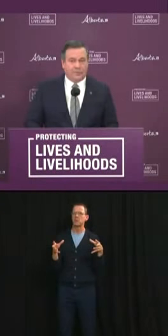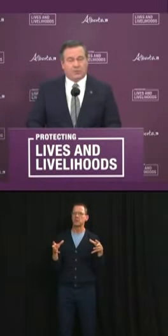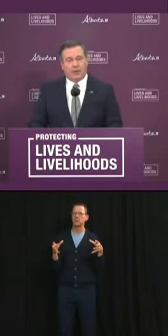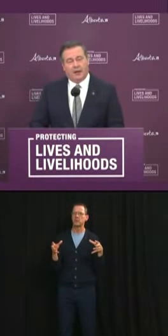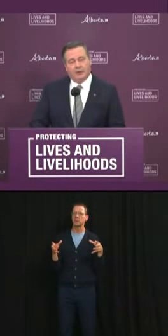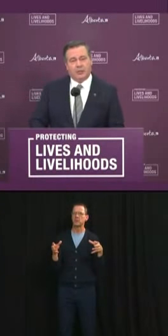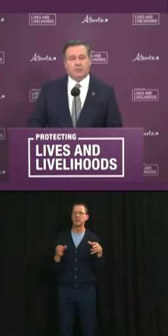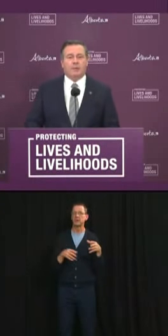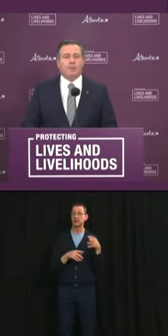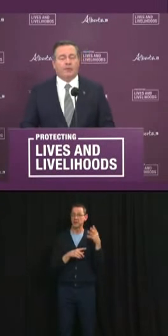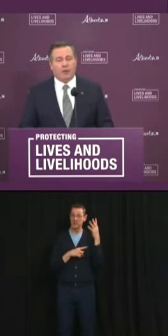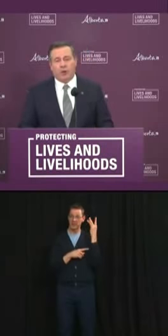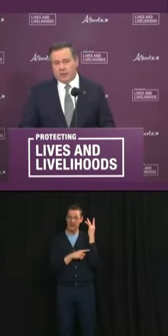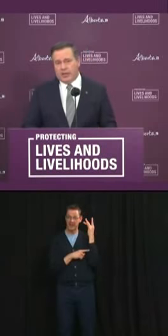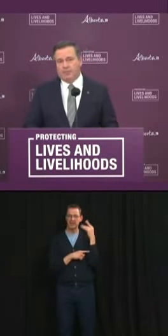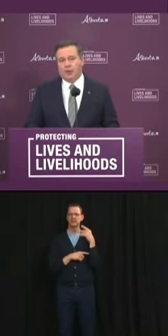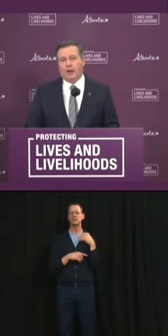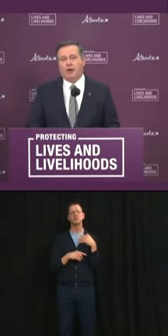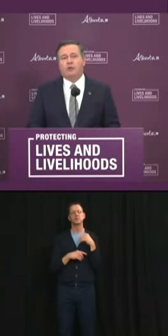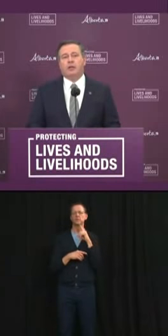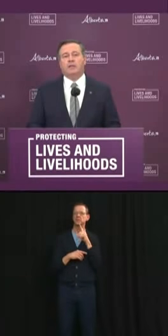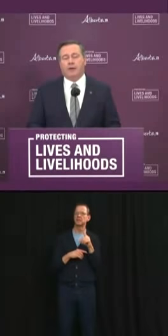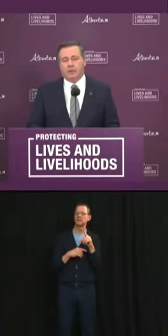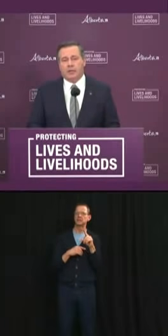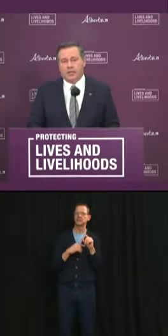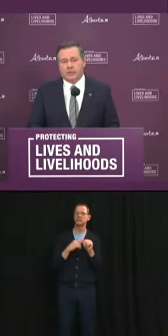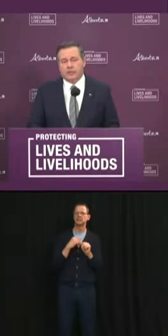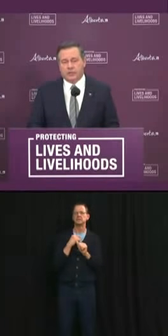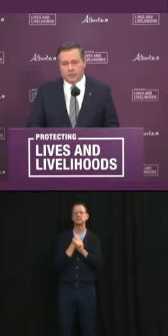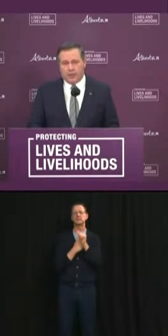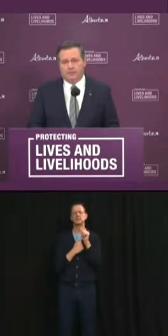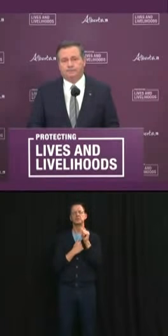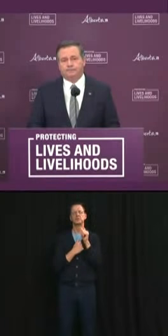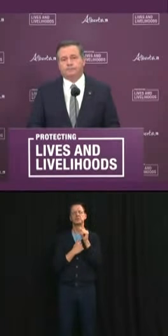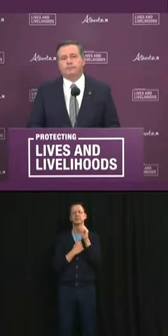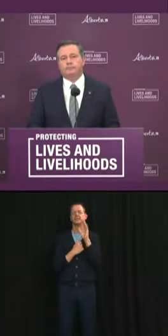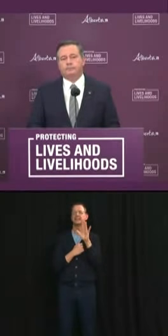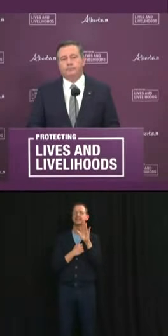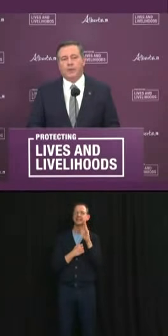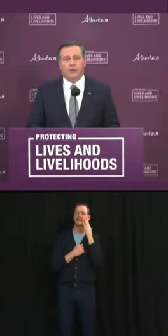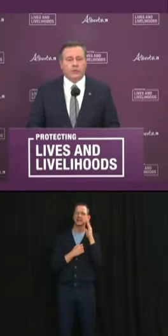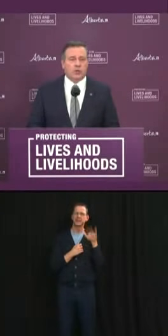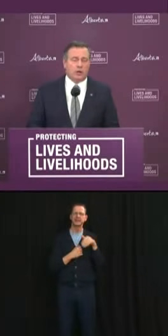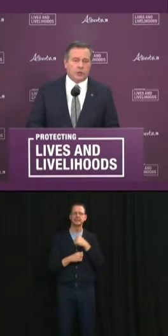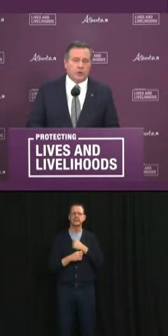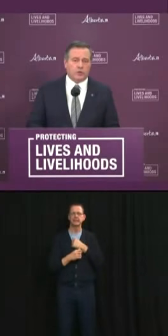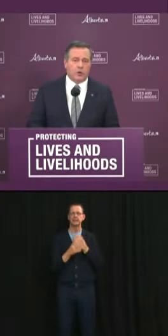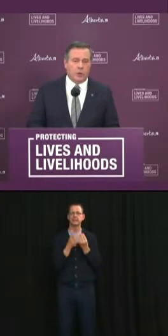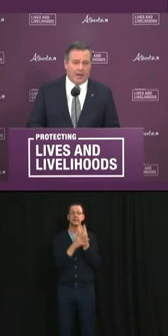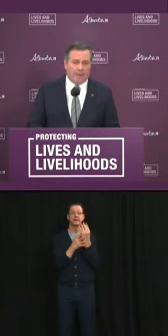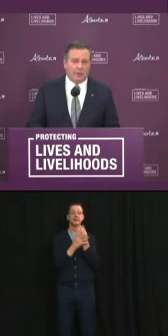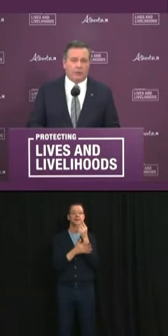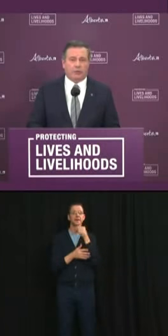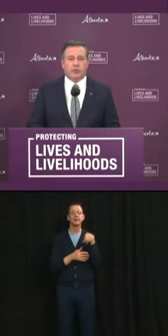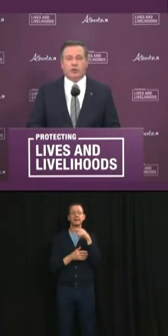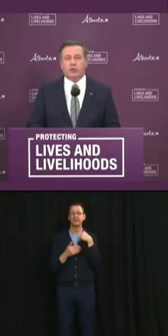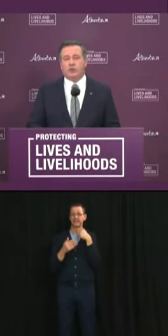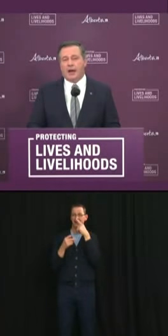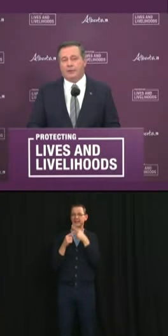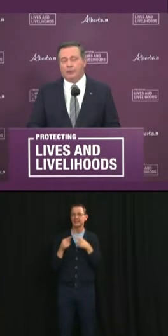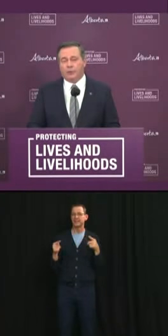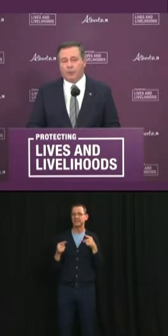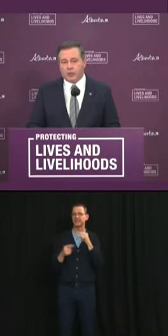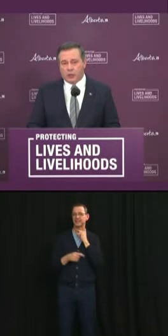Pardon me. Spring allergies. Let me provide one example of how quickly variant cases can spread. This chart shows what happened when a